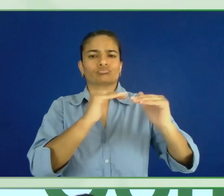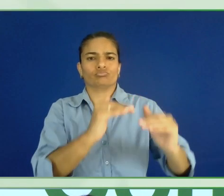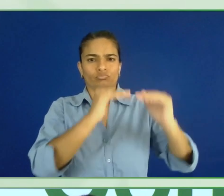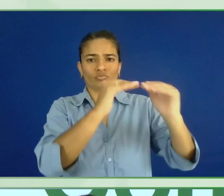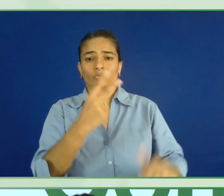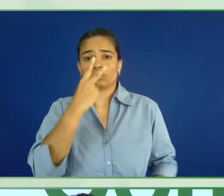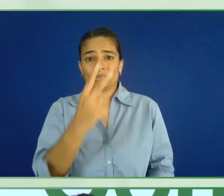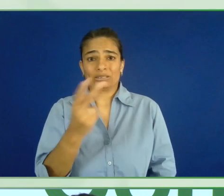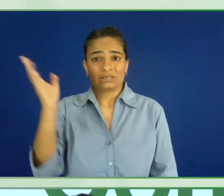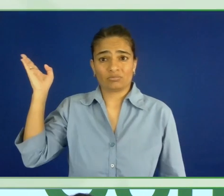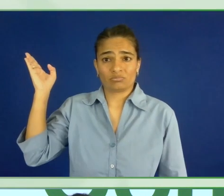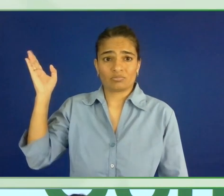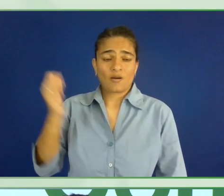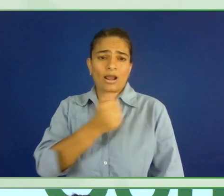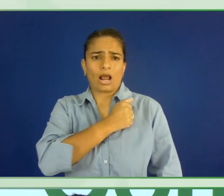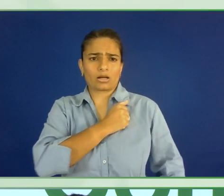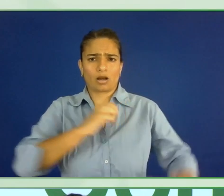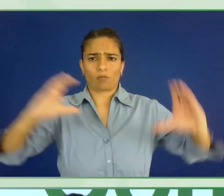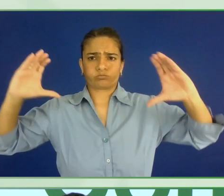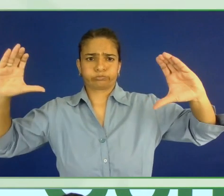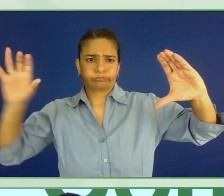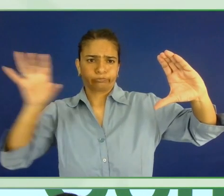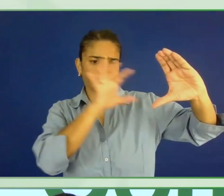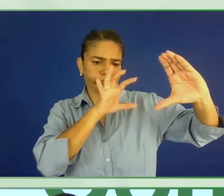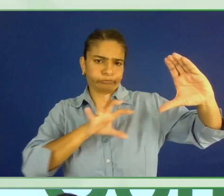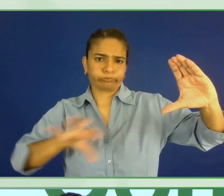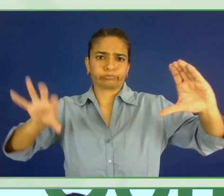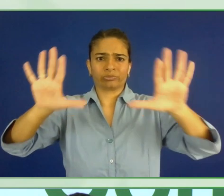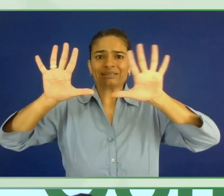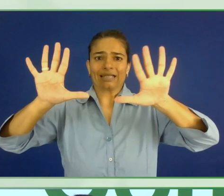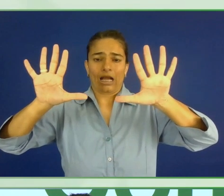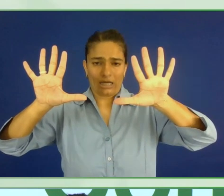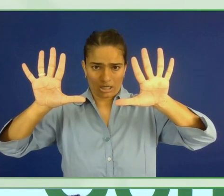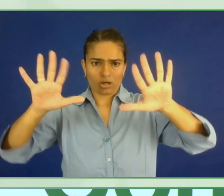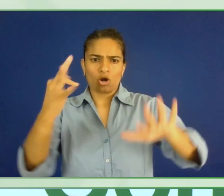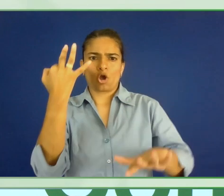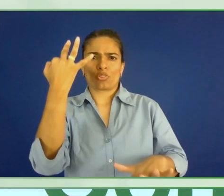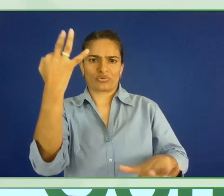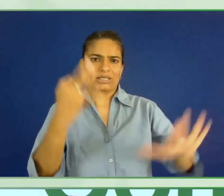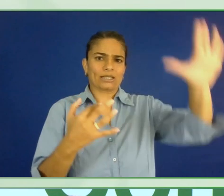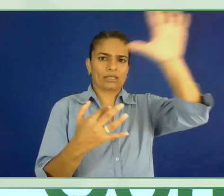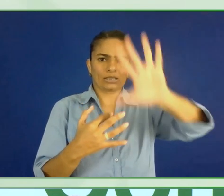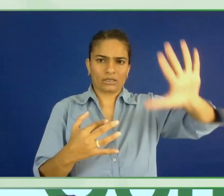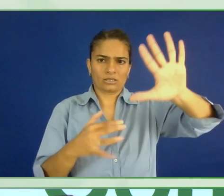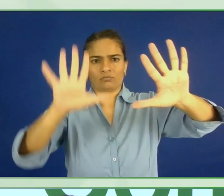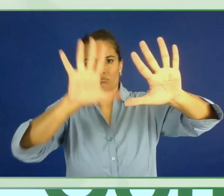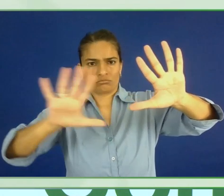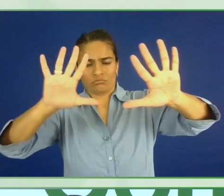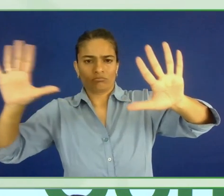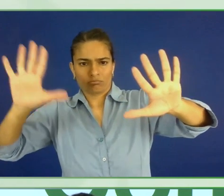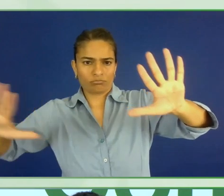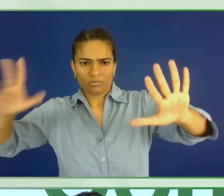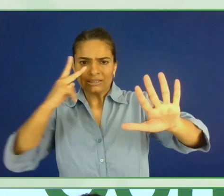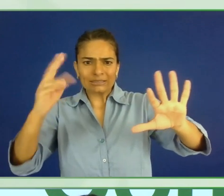10 provinces and 3 territories. And on the map, you will witness little circles with lists of our partners. So while